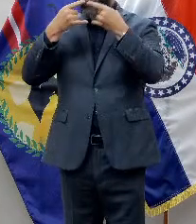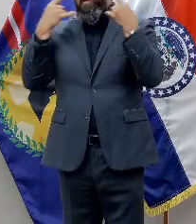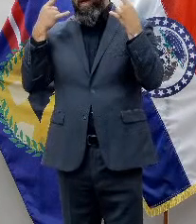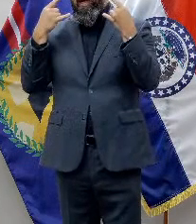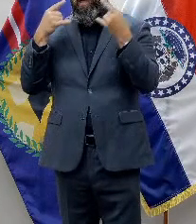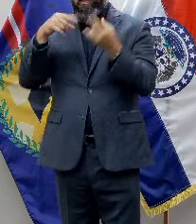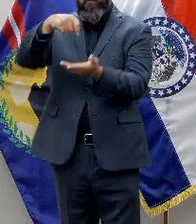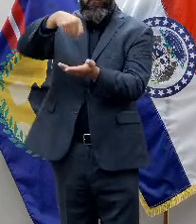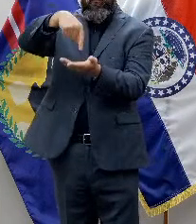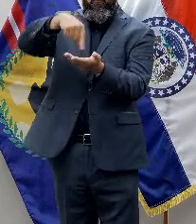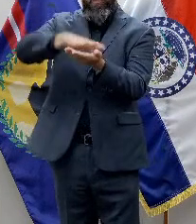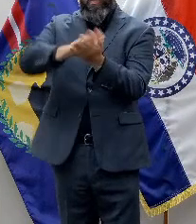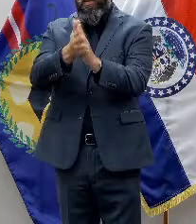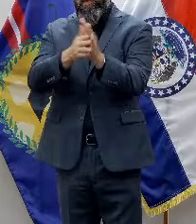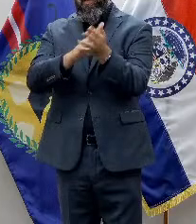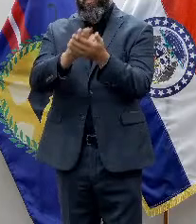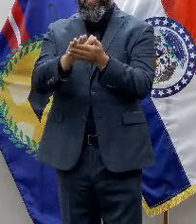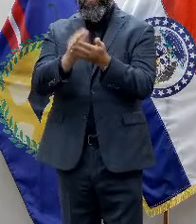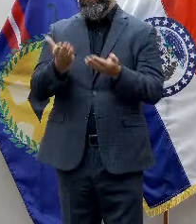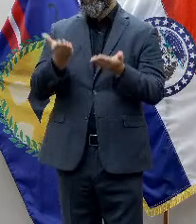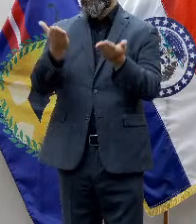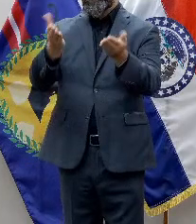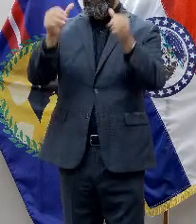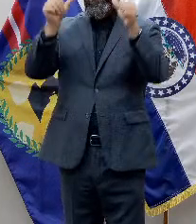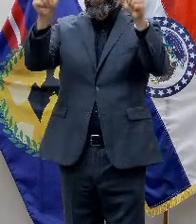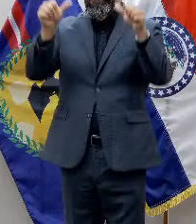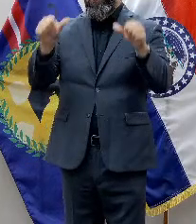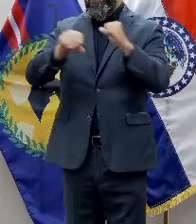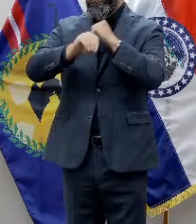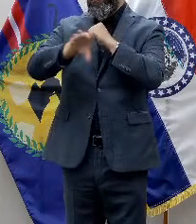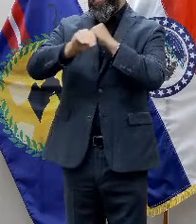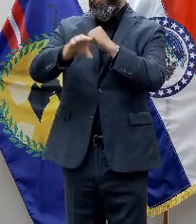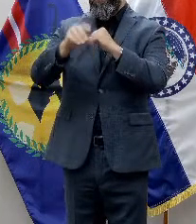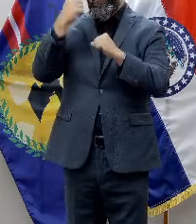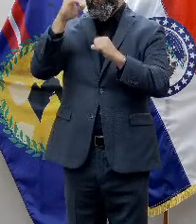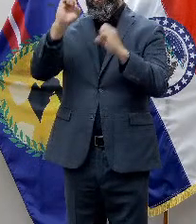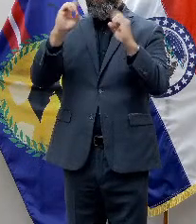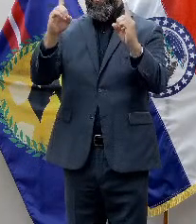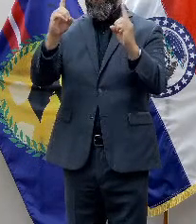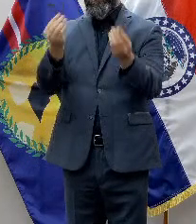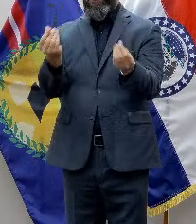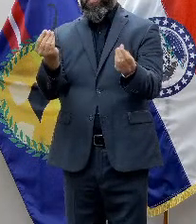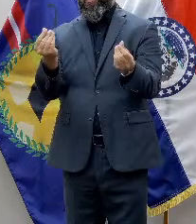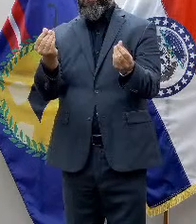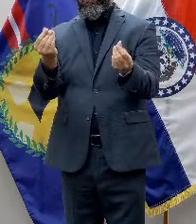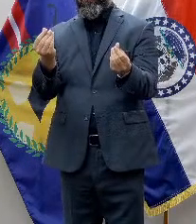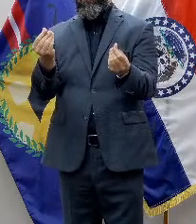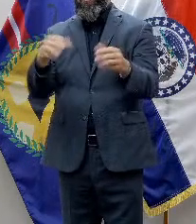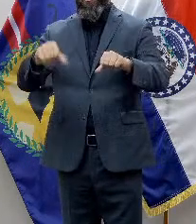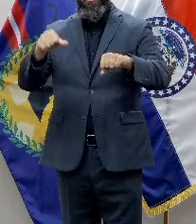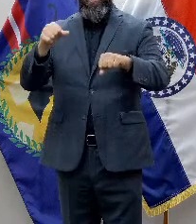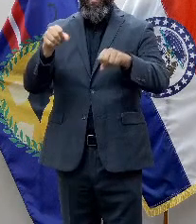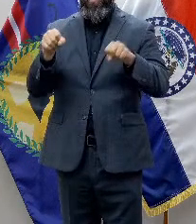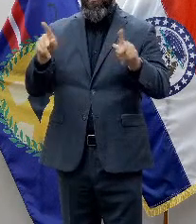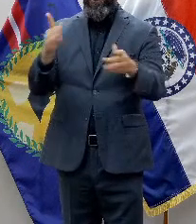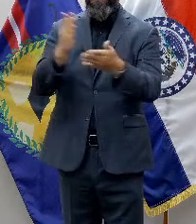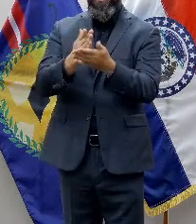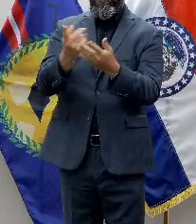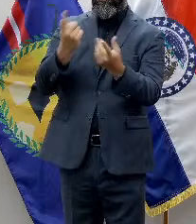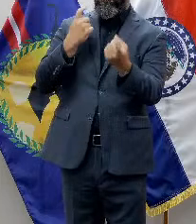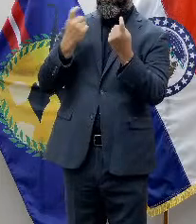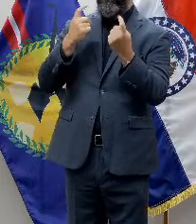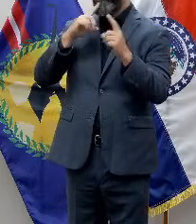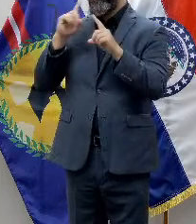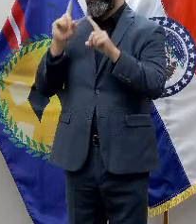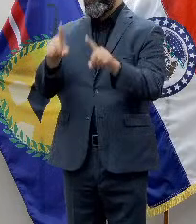and hand sanitizer. We've supplied posters and flyers as educational material, taken the opportunity to stop and answer questions. And at this point,